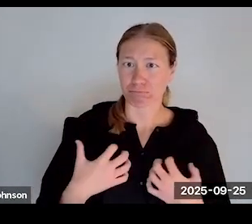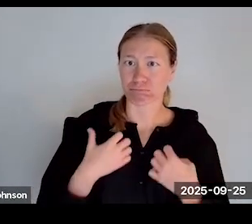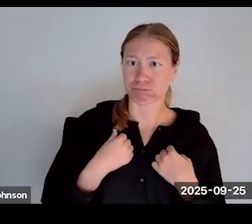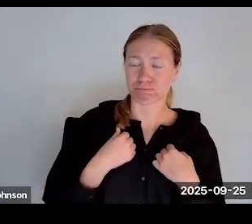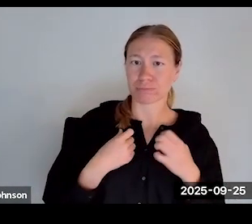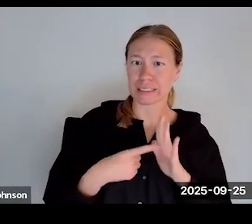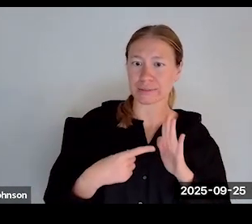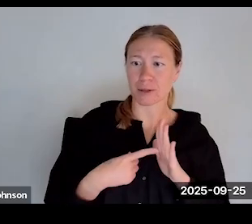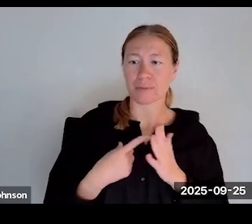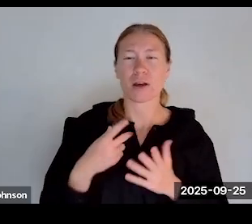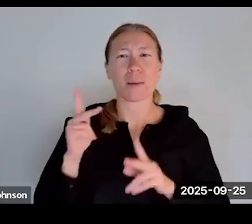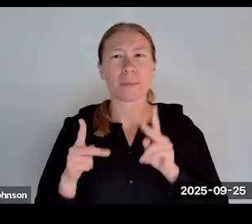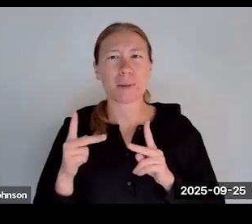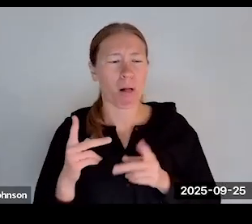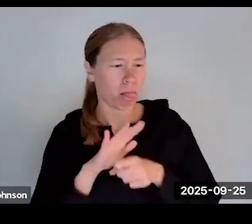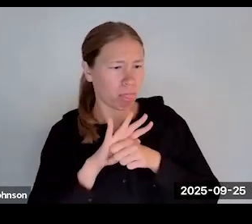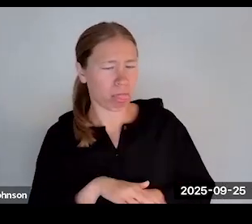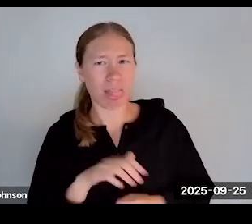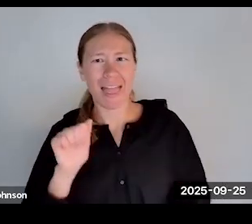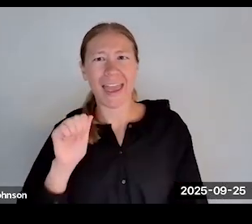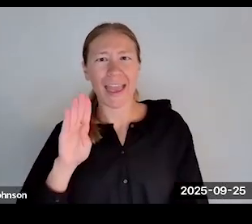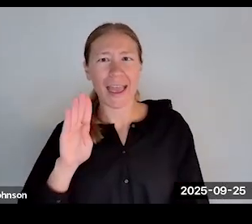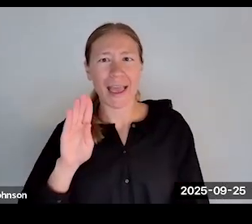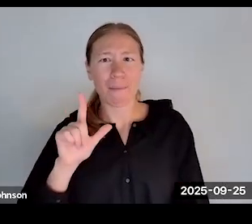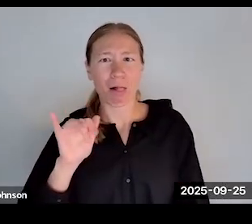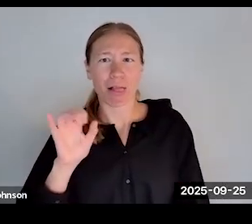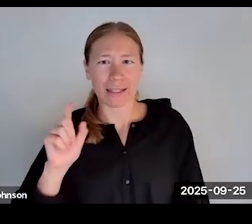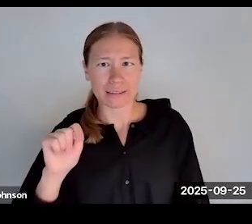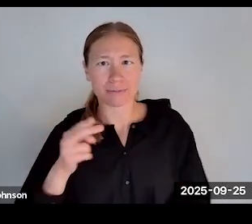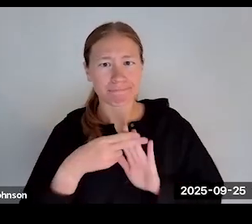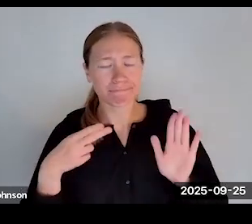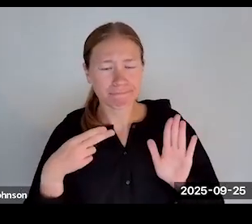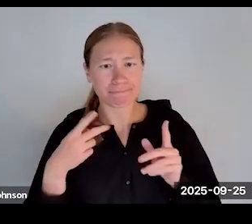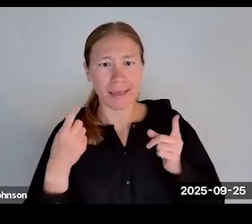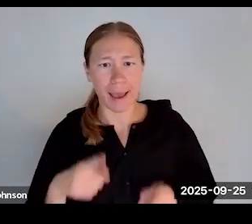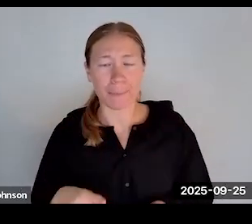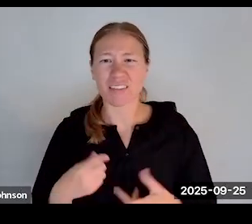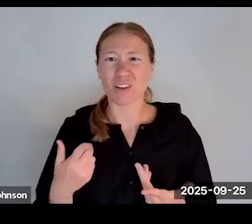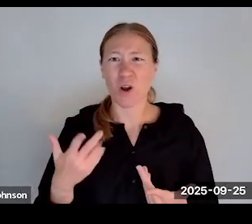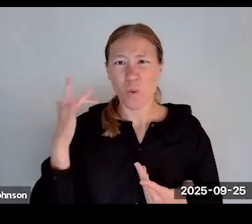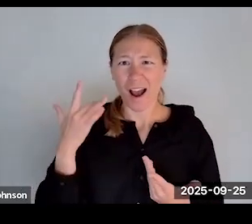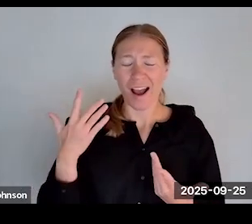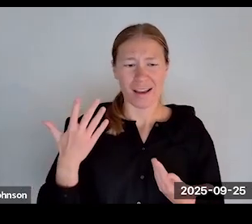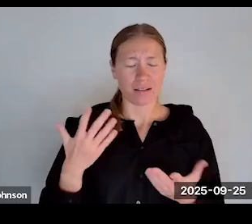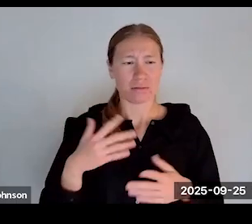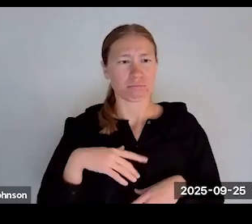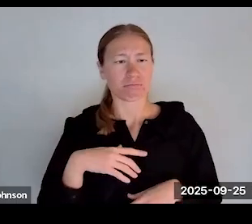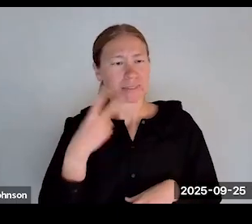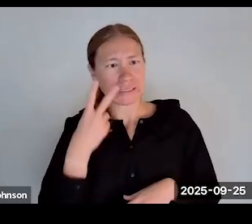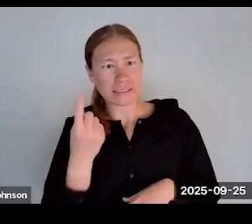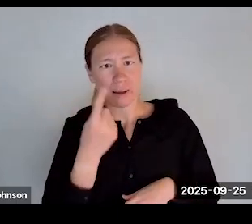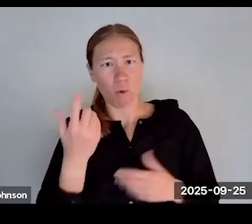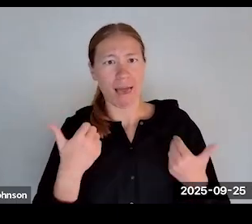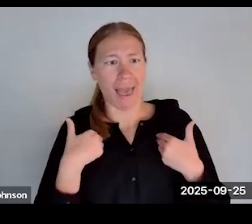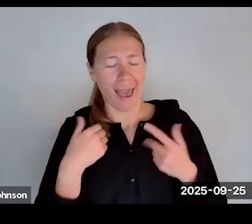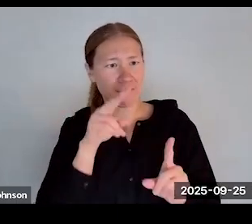non apparent disabilities experience because many of these conditions have no outward or obvious indicators that someone has